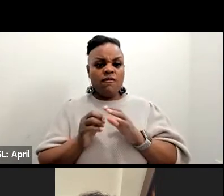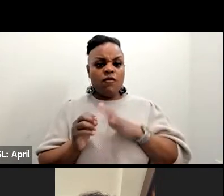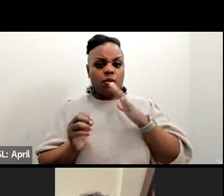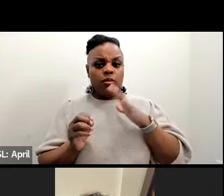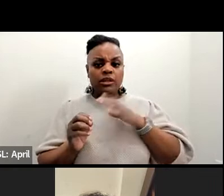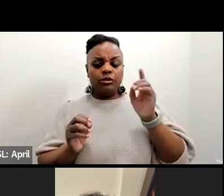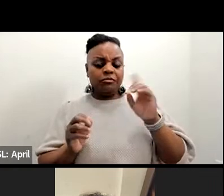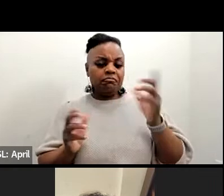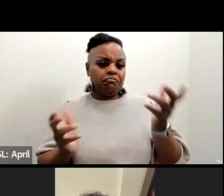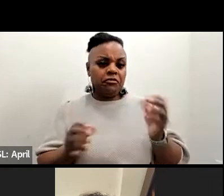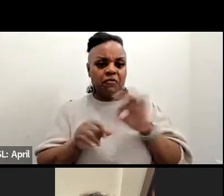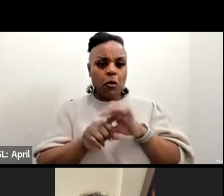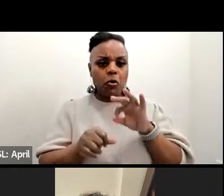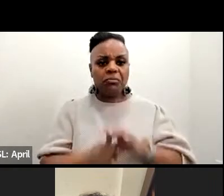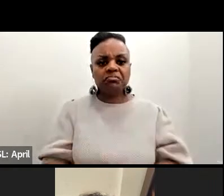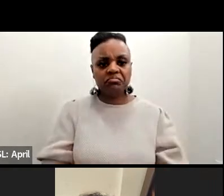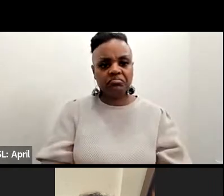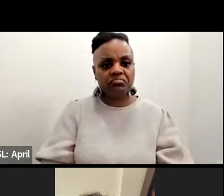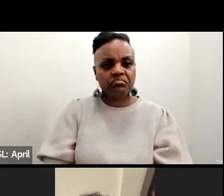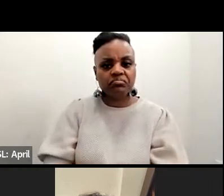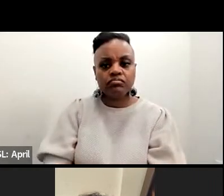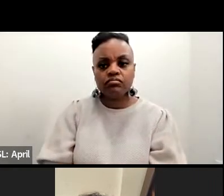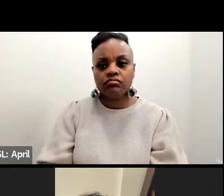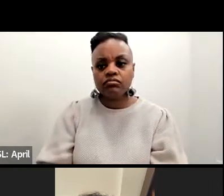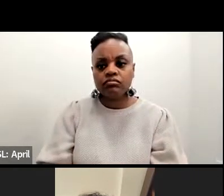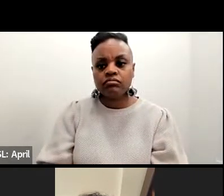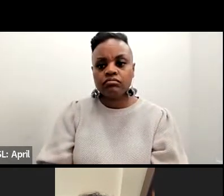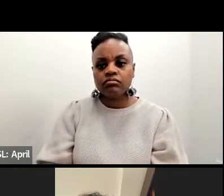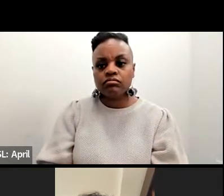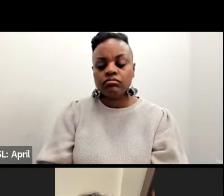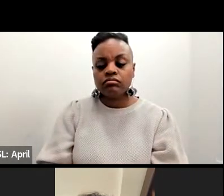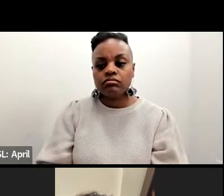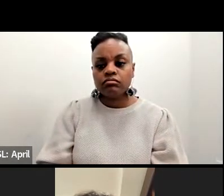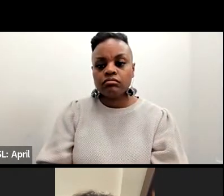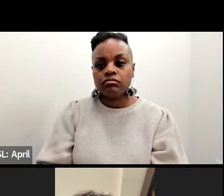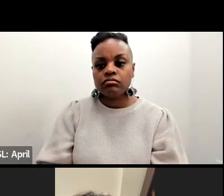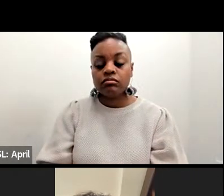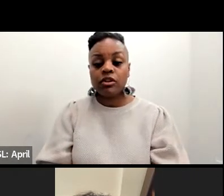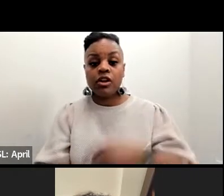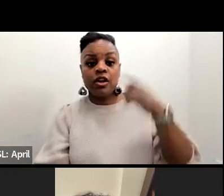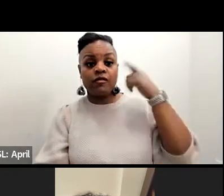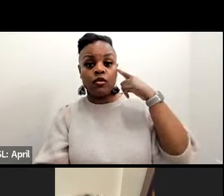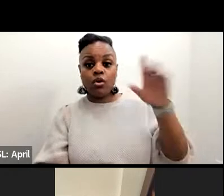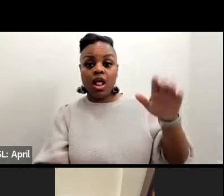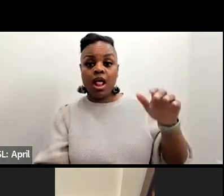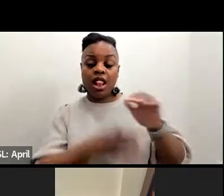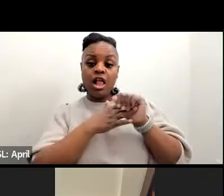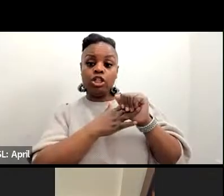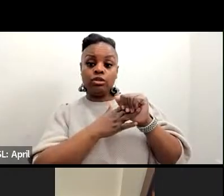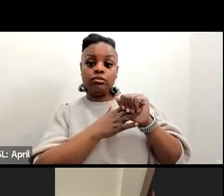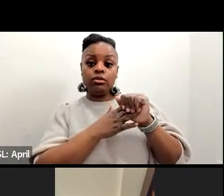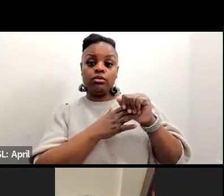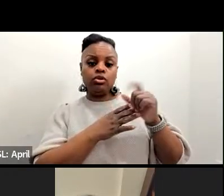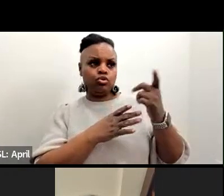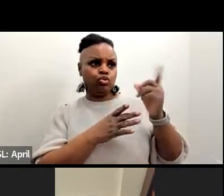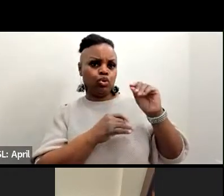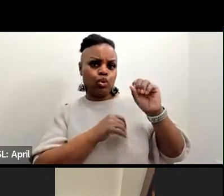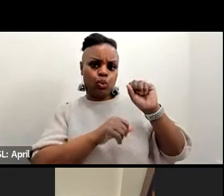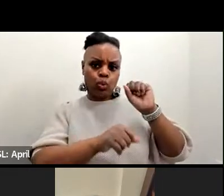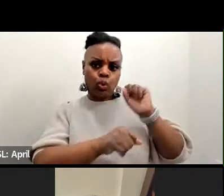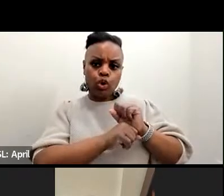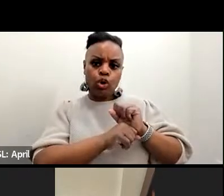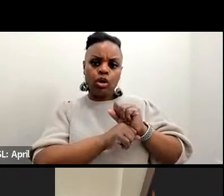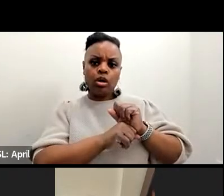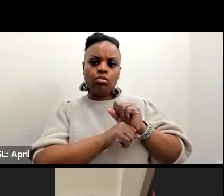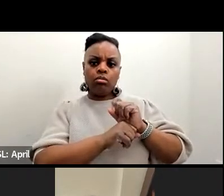normal periods of governance, but they do work well under crisis, and they're designed to do so. So, I mean, I want to,